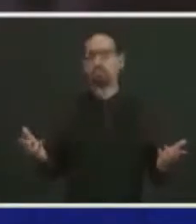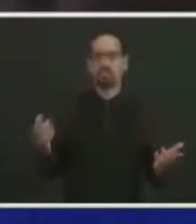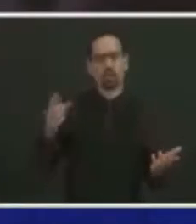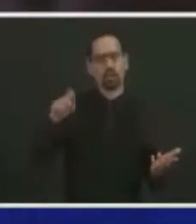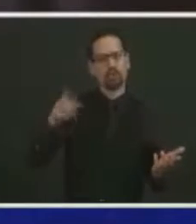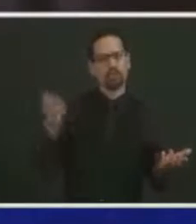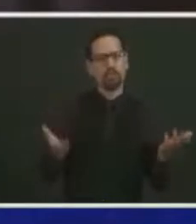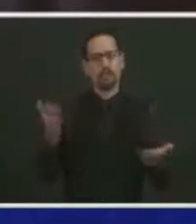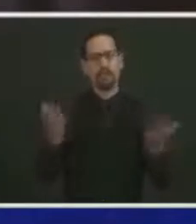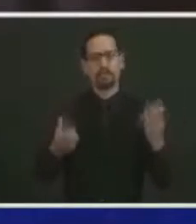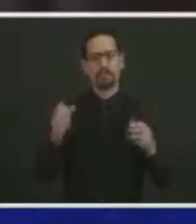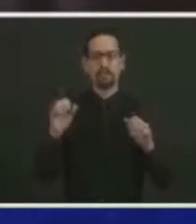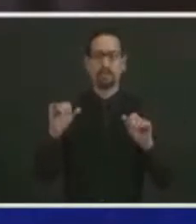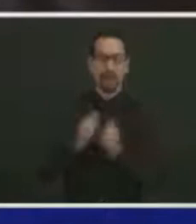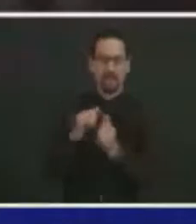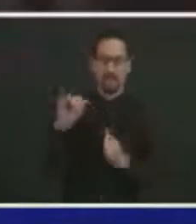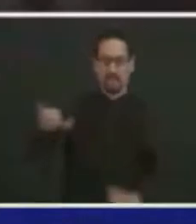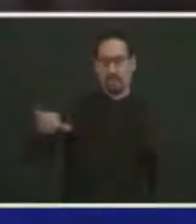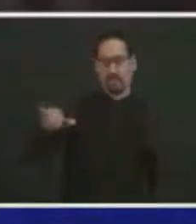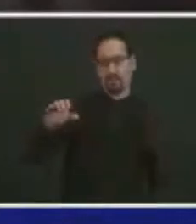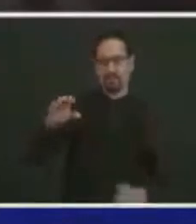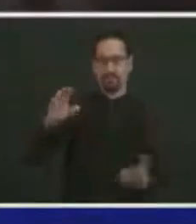Beyond that, if it's